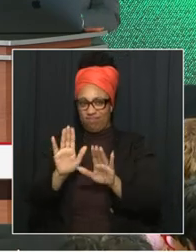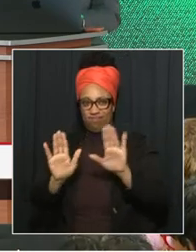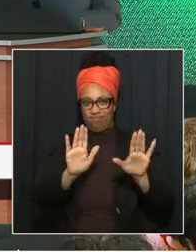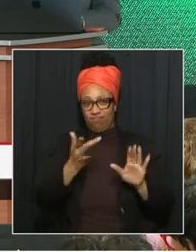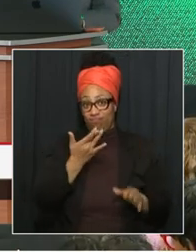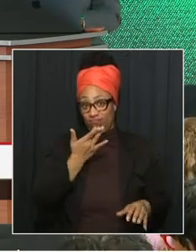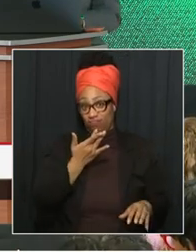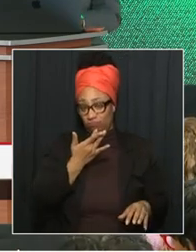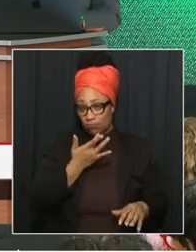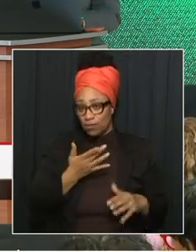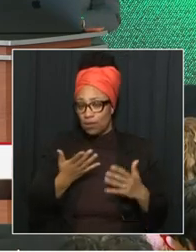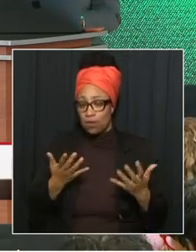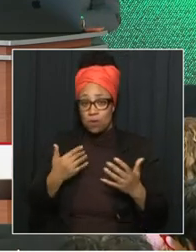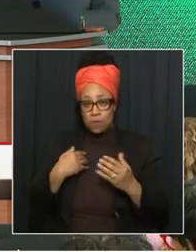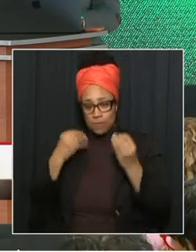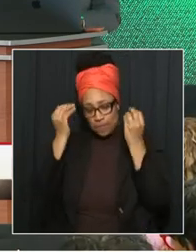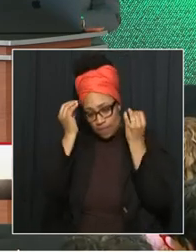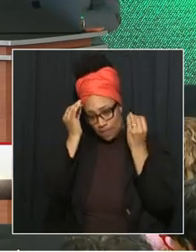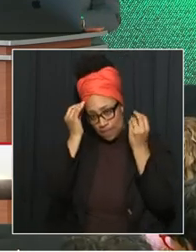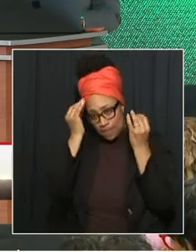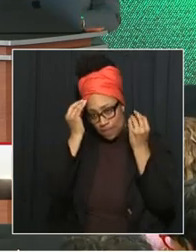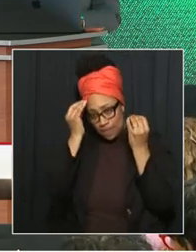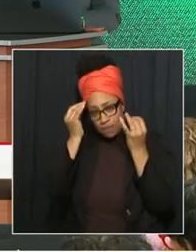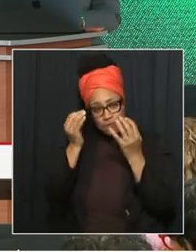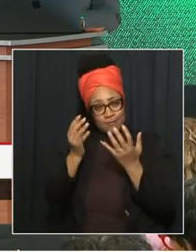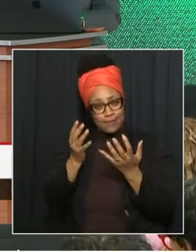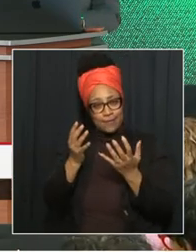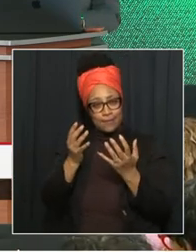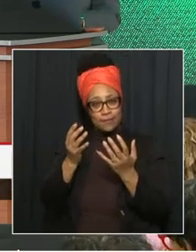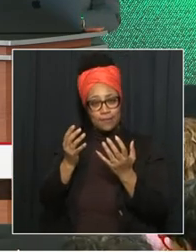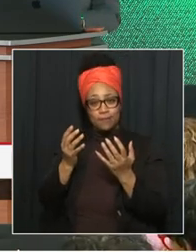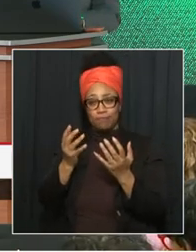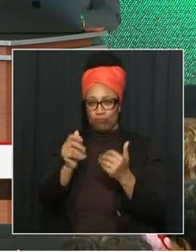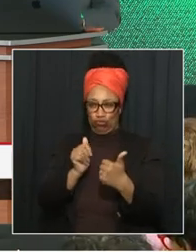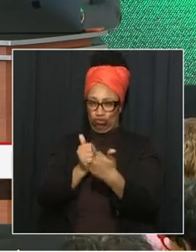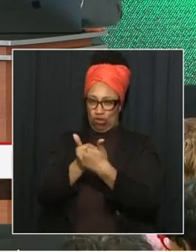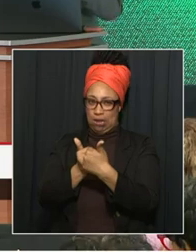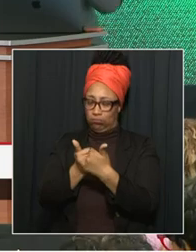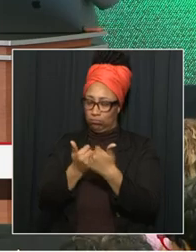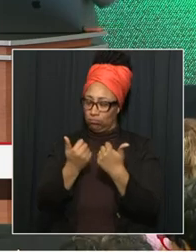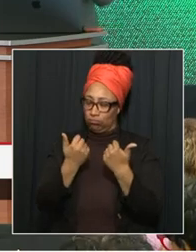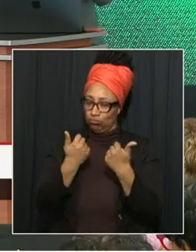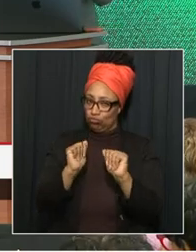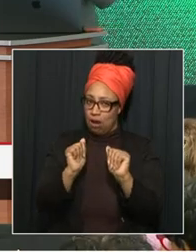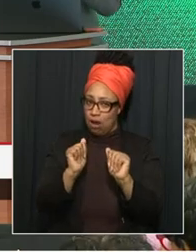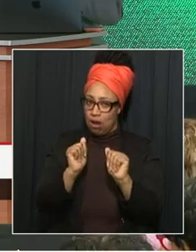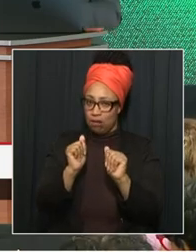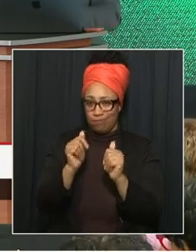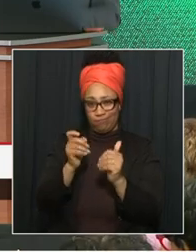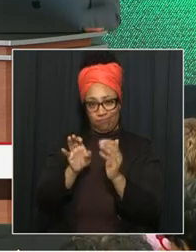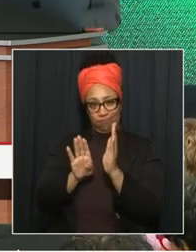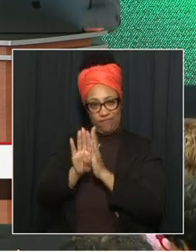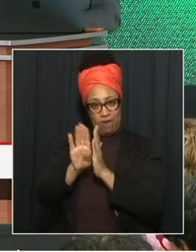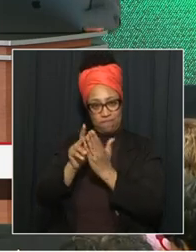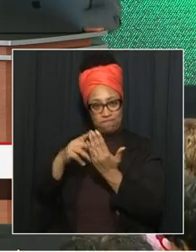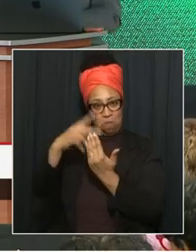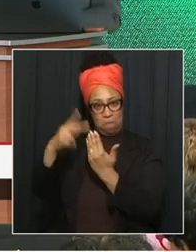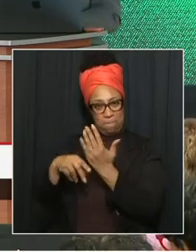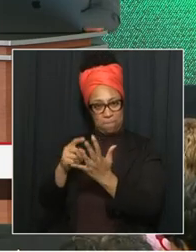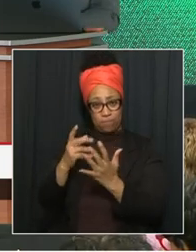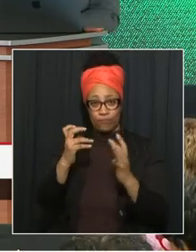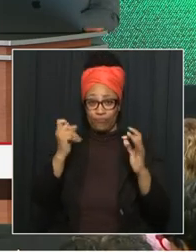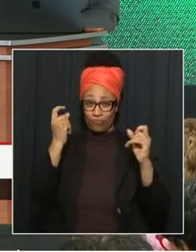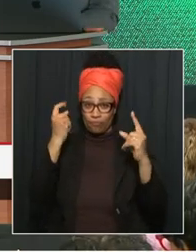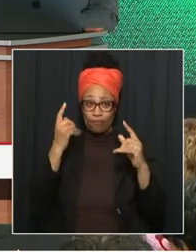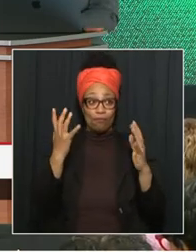more options for all levels of care, from independent all the way to nursing care on